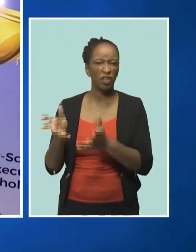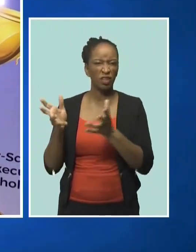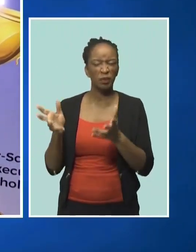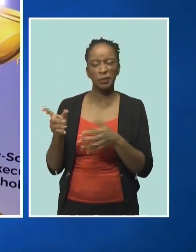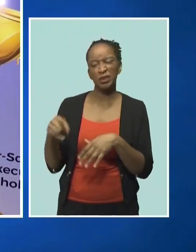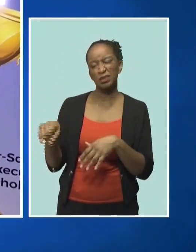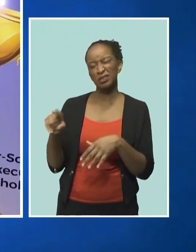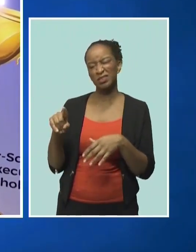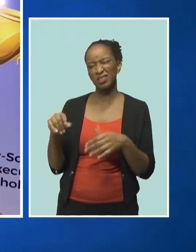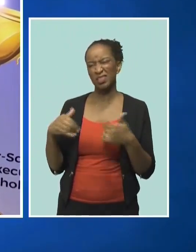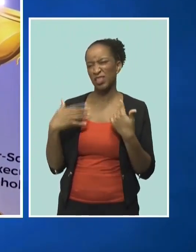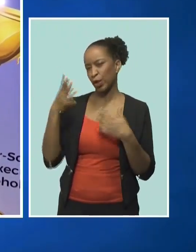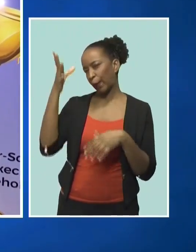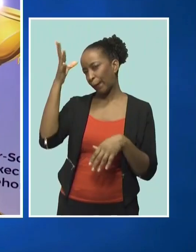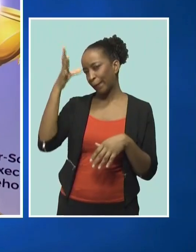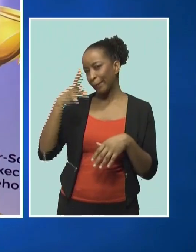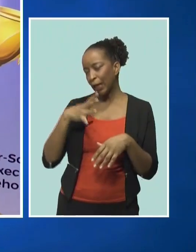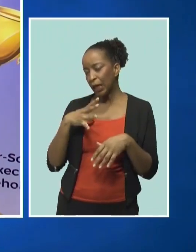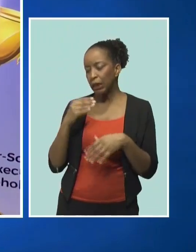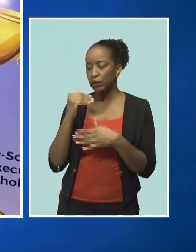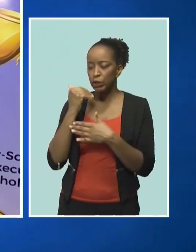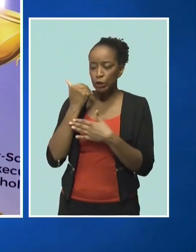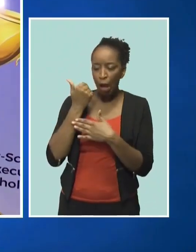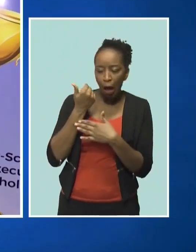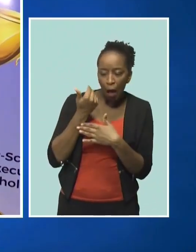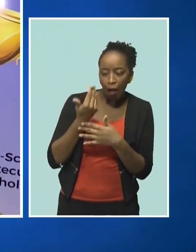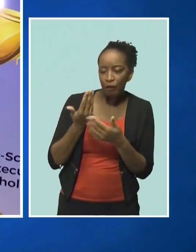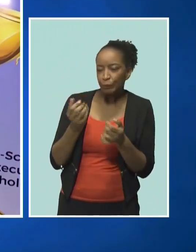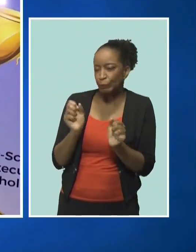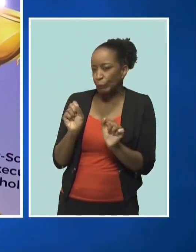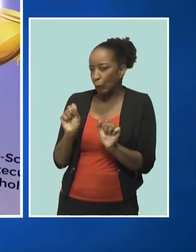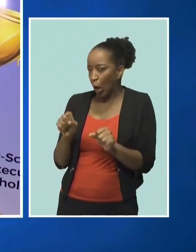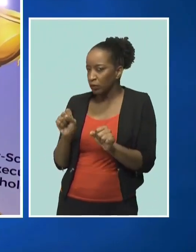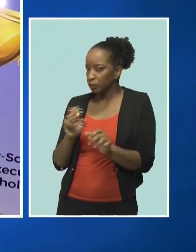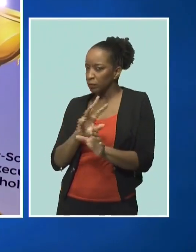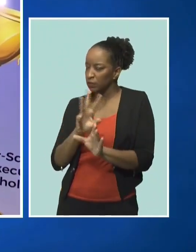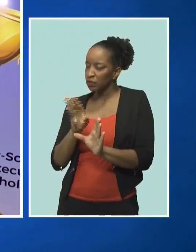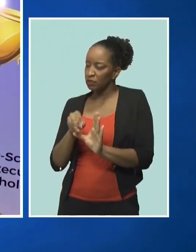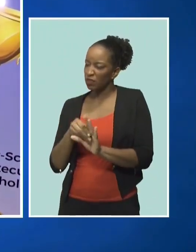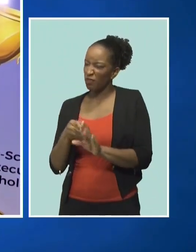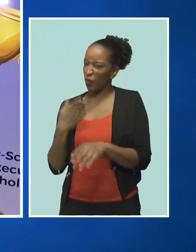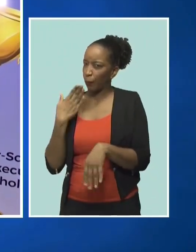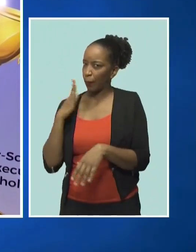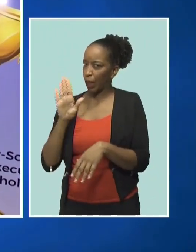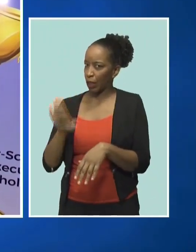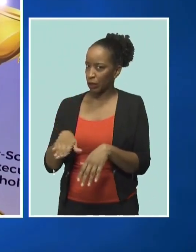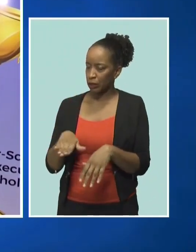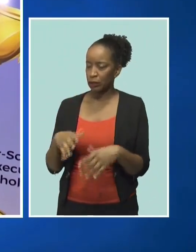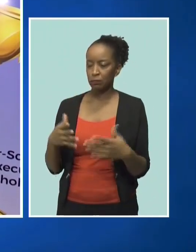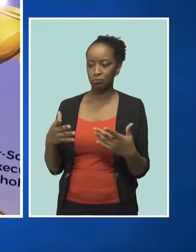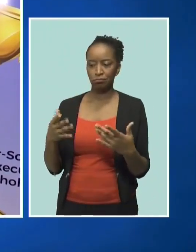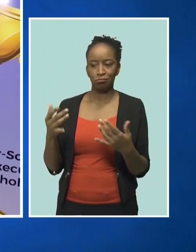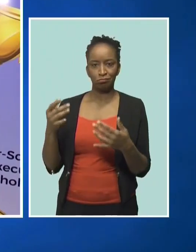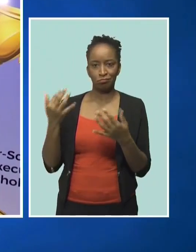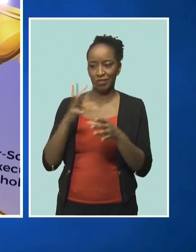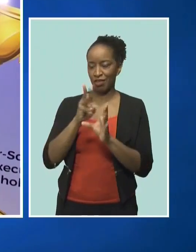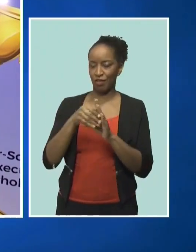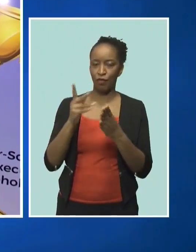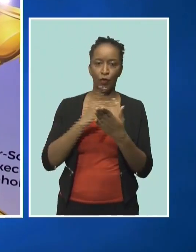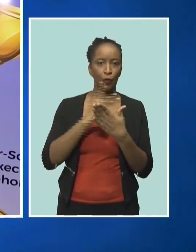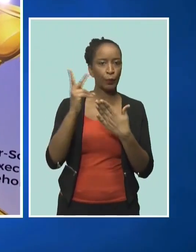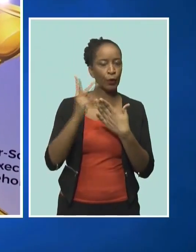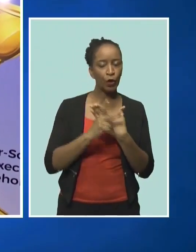in a sense, some of them who were very shy, had poor confidence, just mushroomed. In fact, not